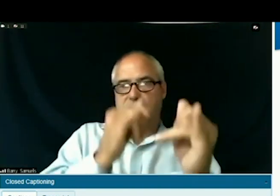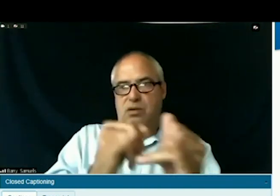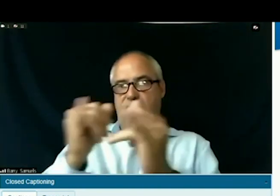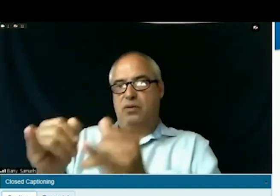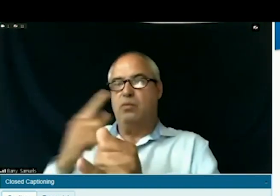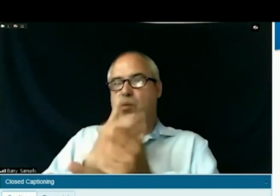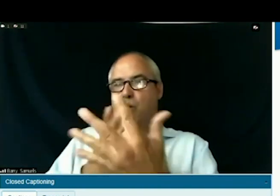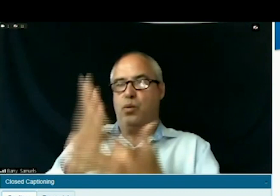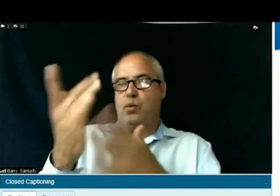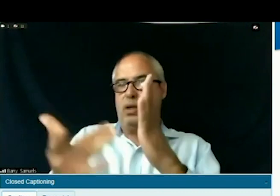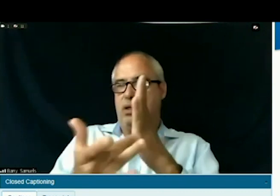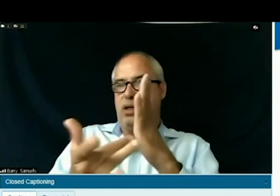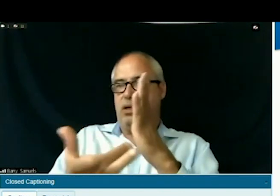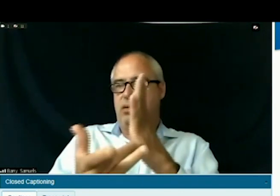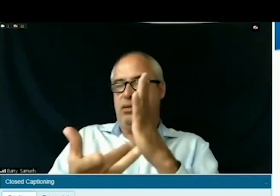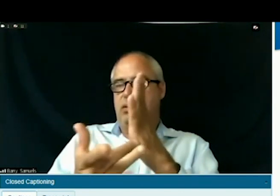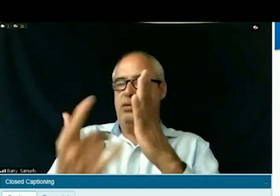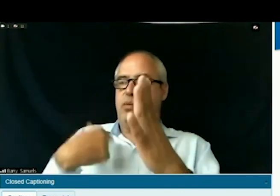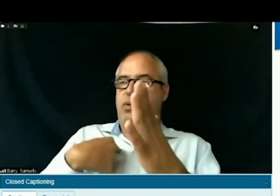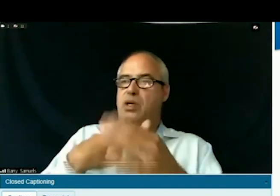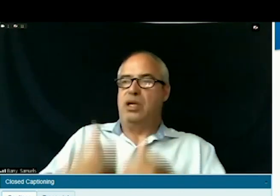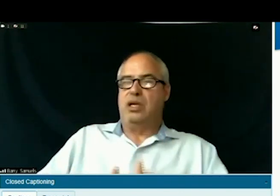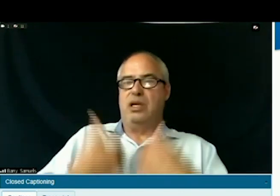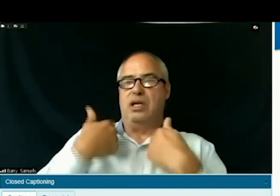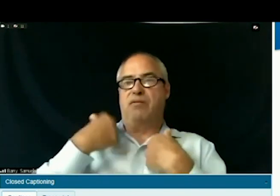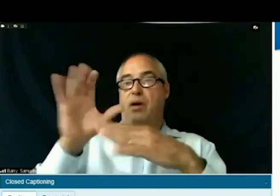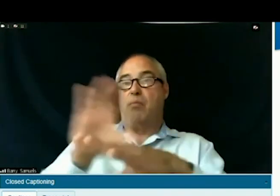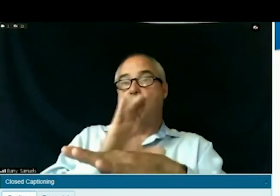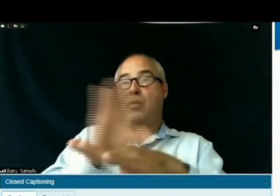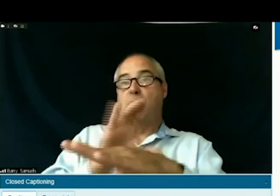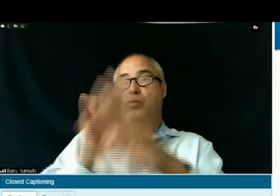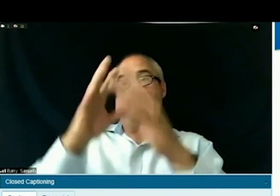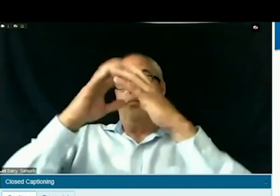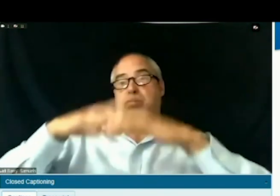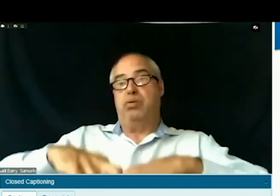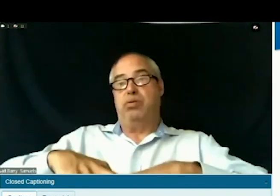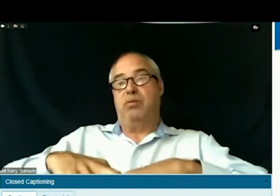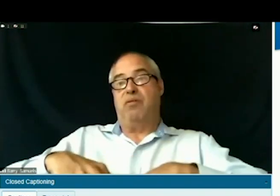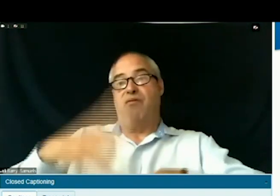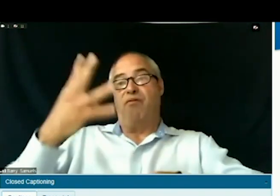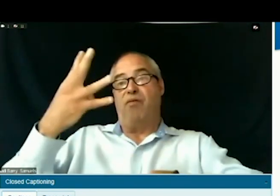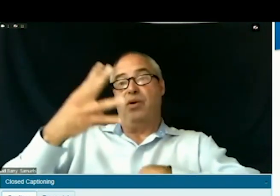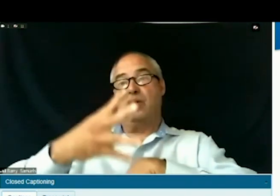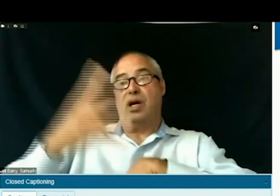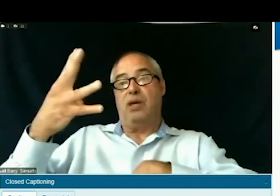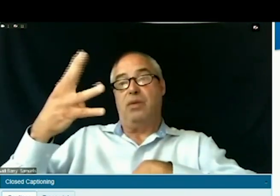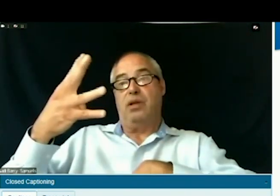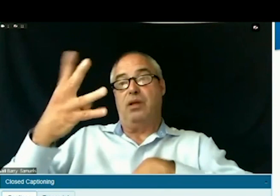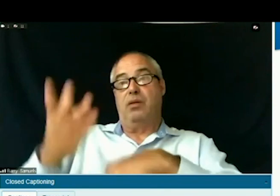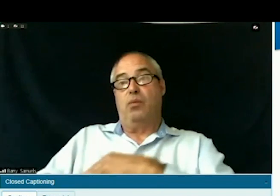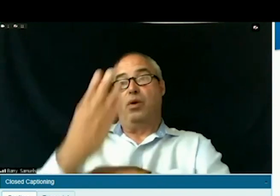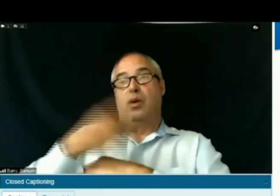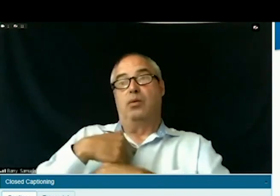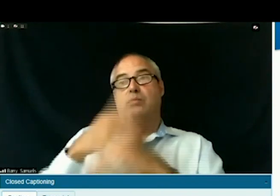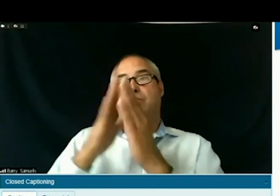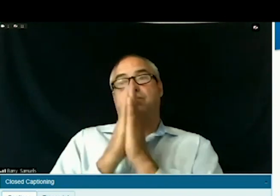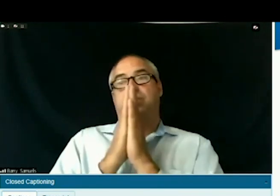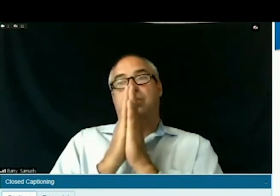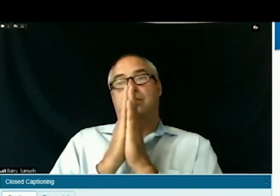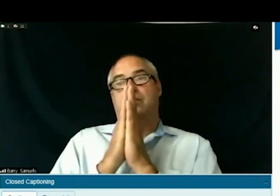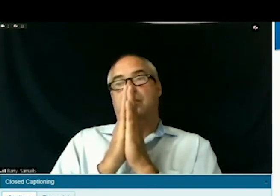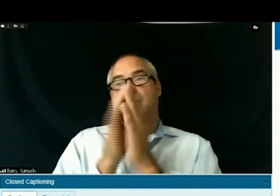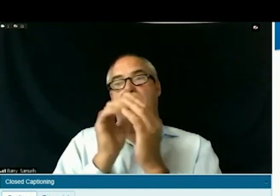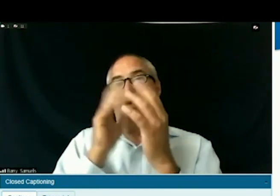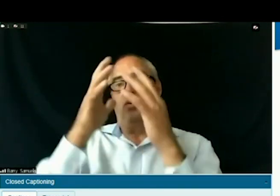technology wave that we all live in. My computer crashed 4 times already this morning. I was like praying it wasn't going to crash during this. It is